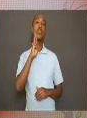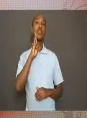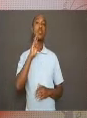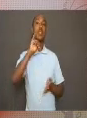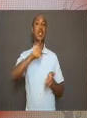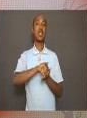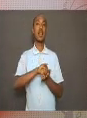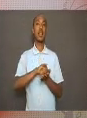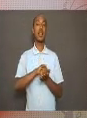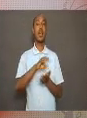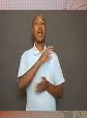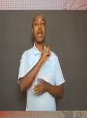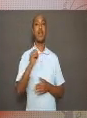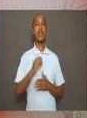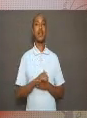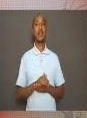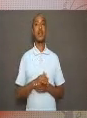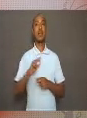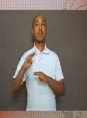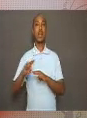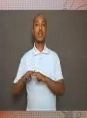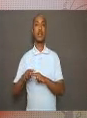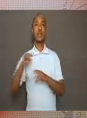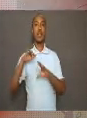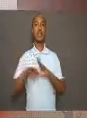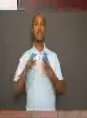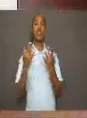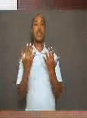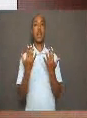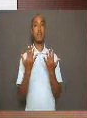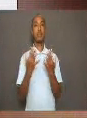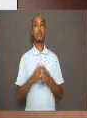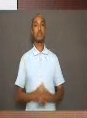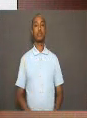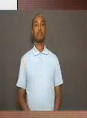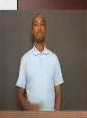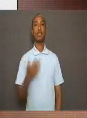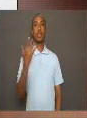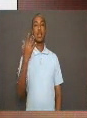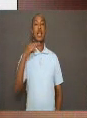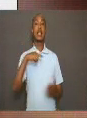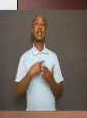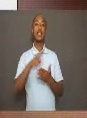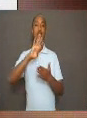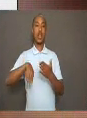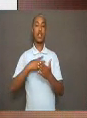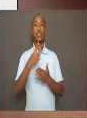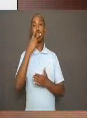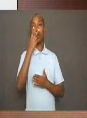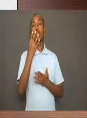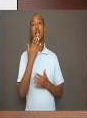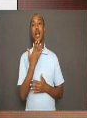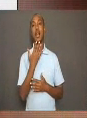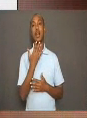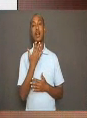salt and placed into the flame. This chart shows the colors that will